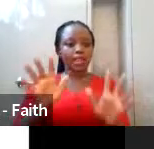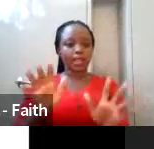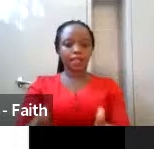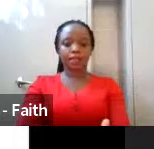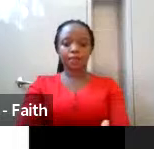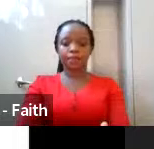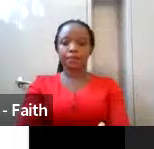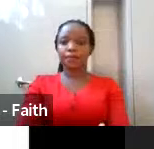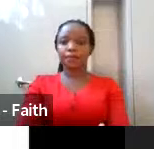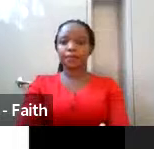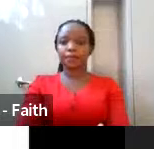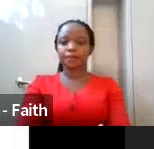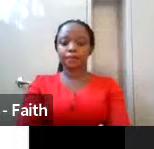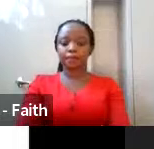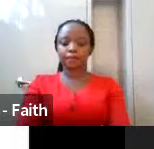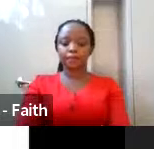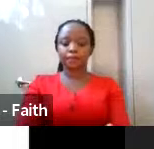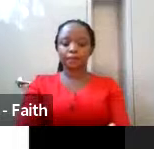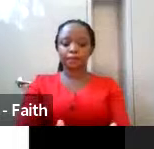Hilary,